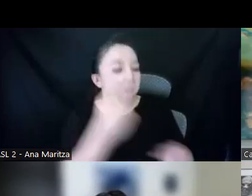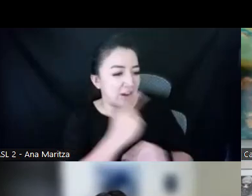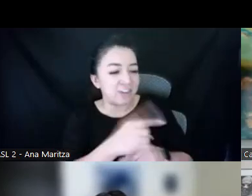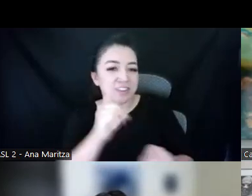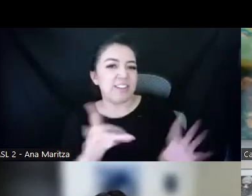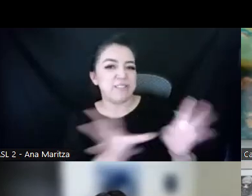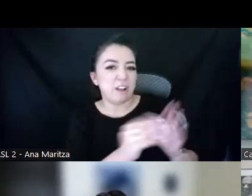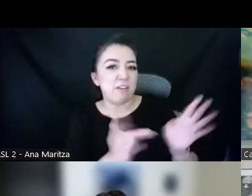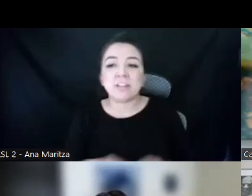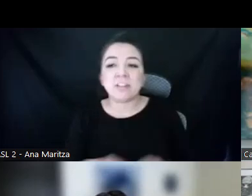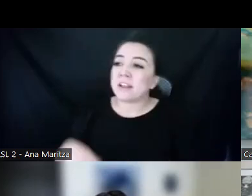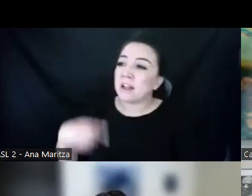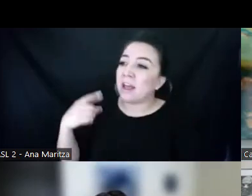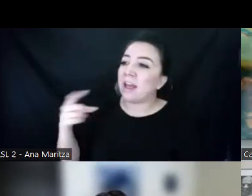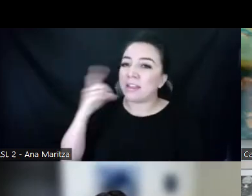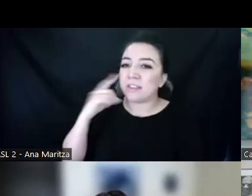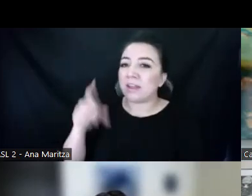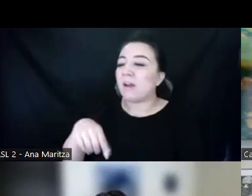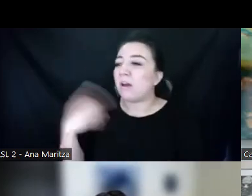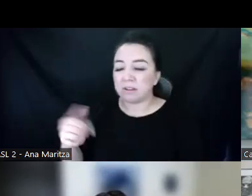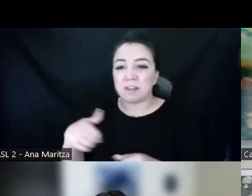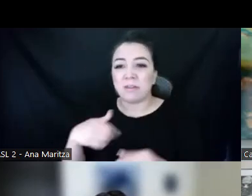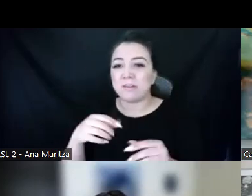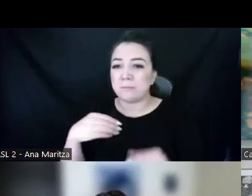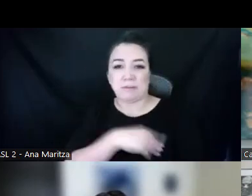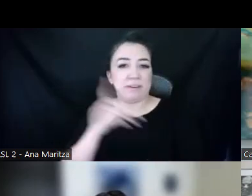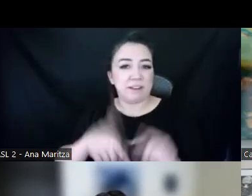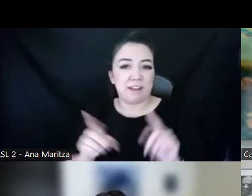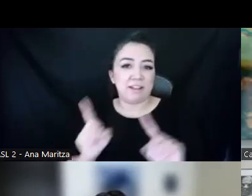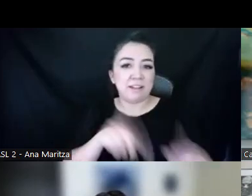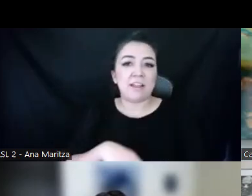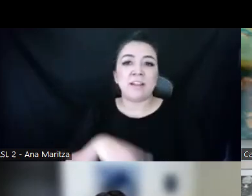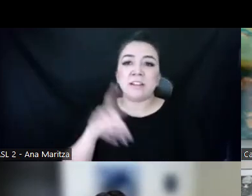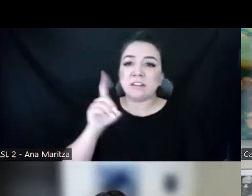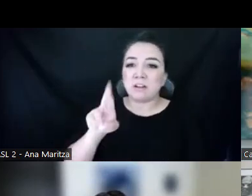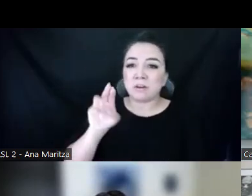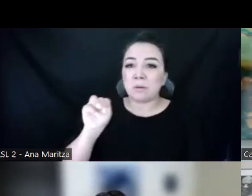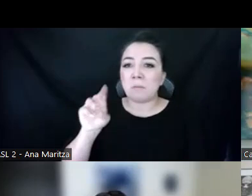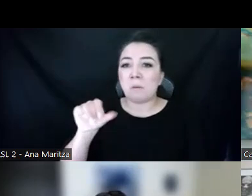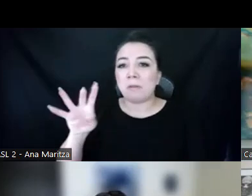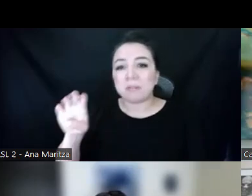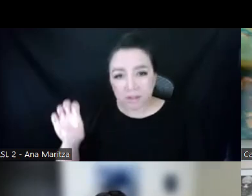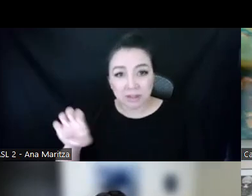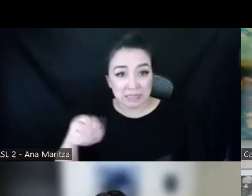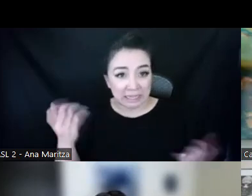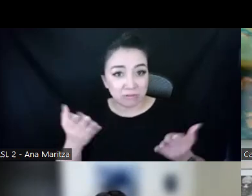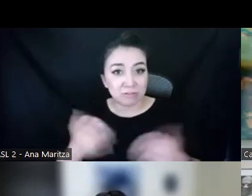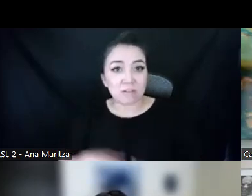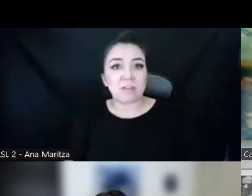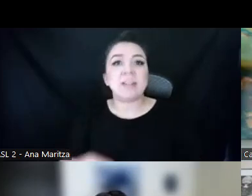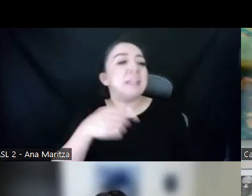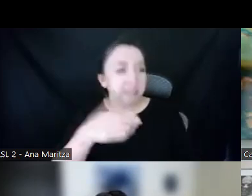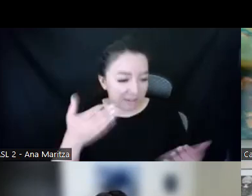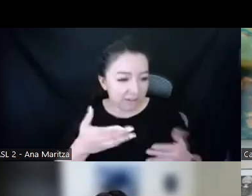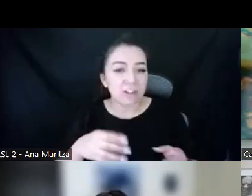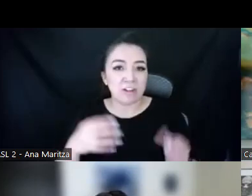Okay, and I think Todd Shetter also can't attend. And is Dr. Mobley here? Is he joining? He is. He's currently